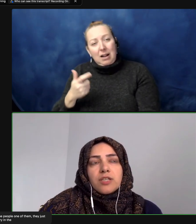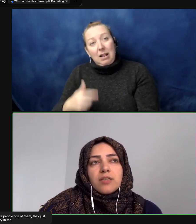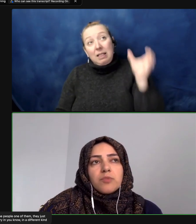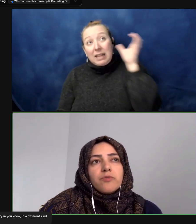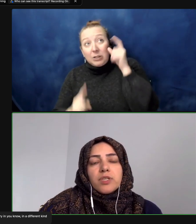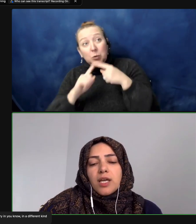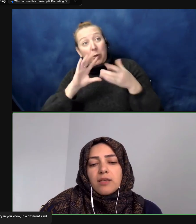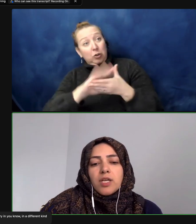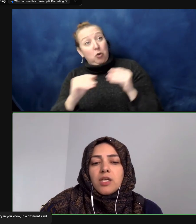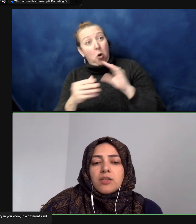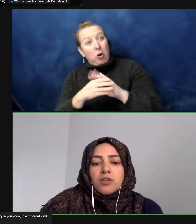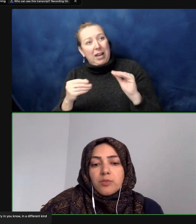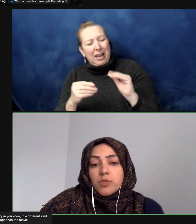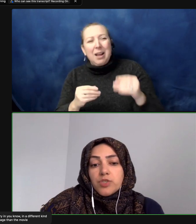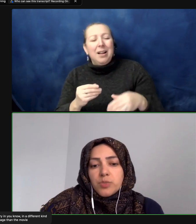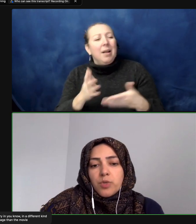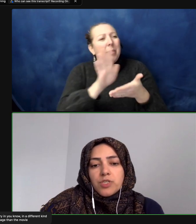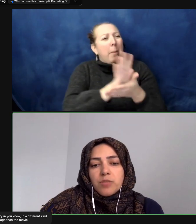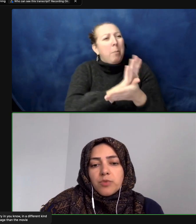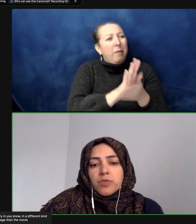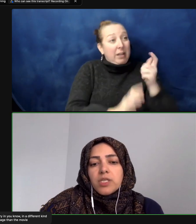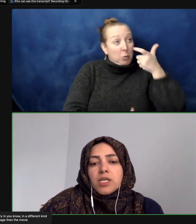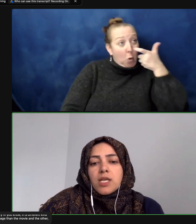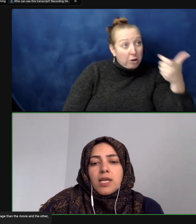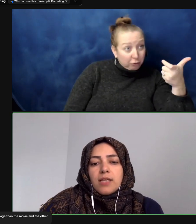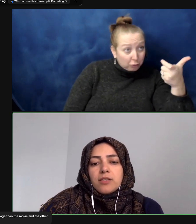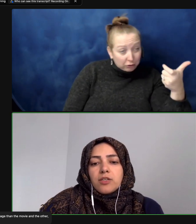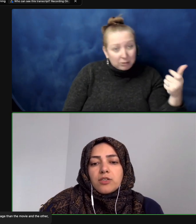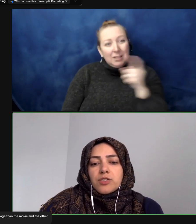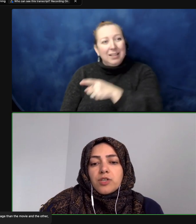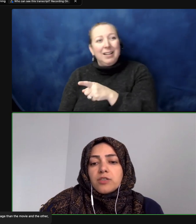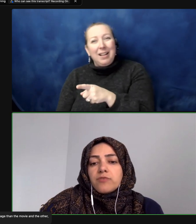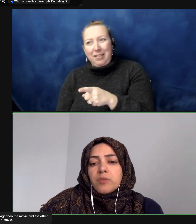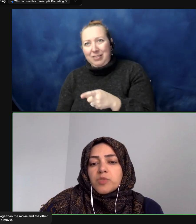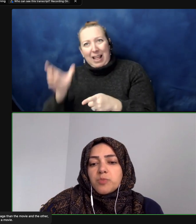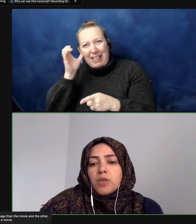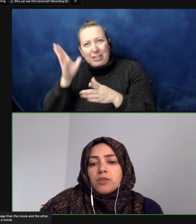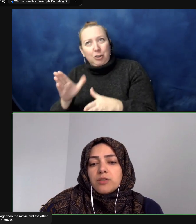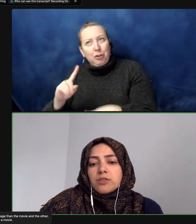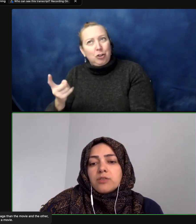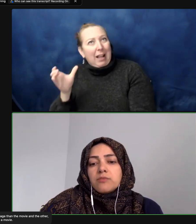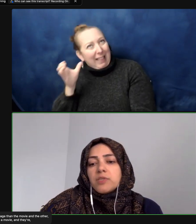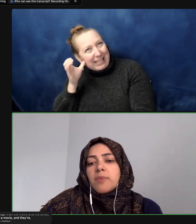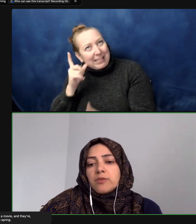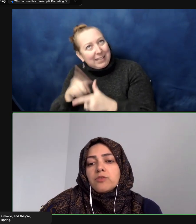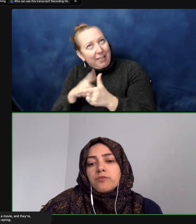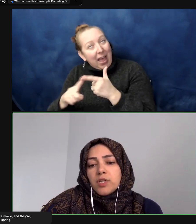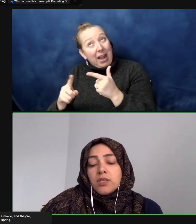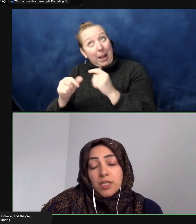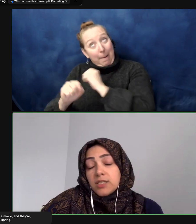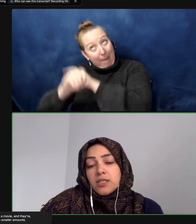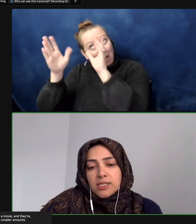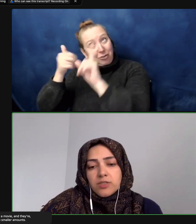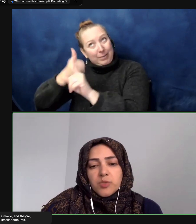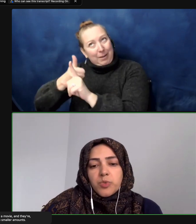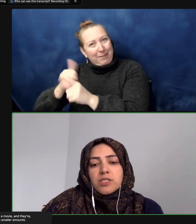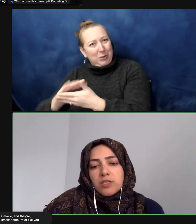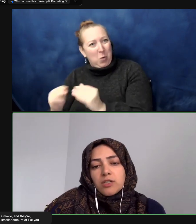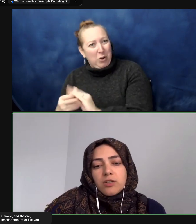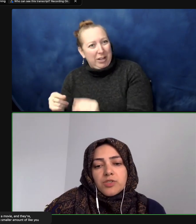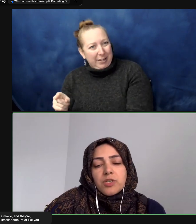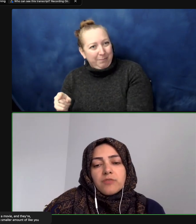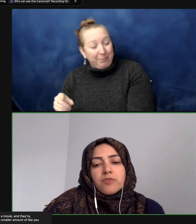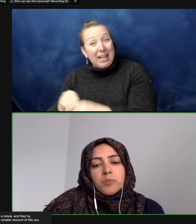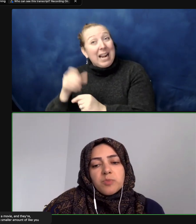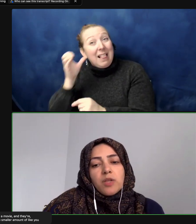language than the movie, and the other one just watched the movie. And they're constructed from smaller amount of, in the listener's brain,